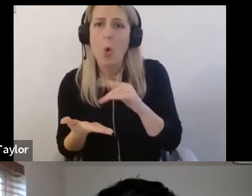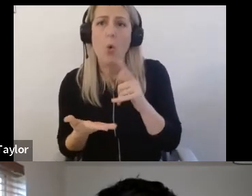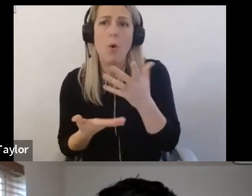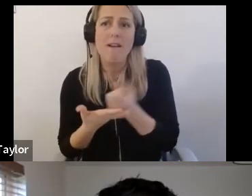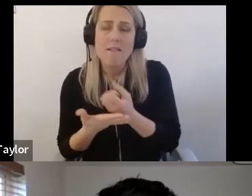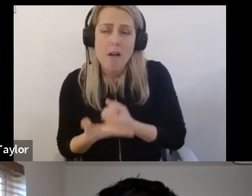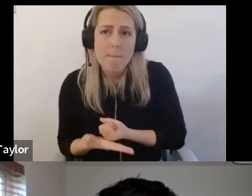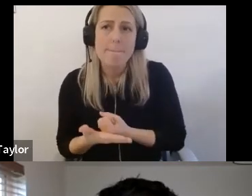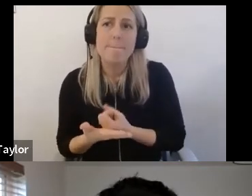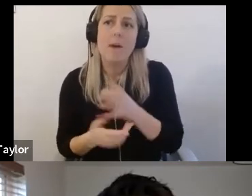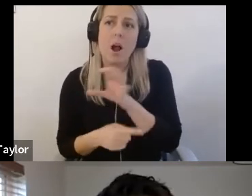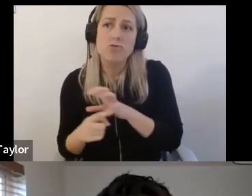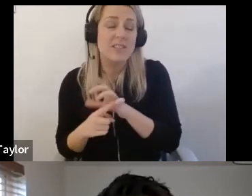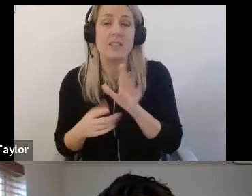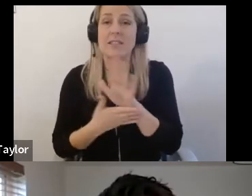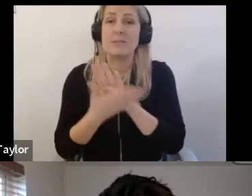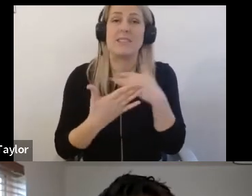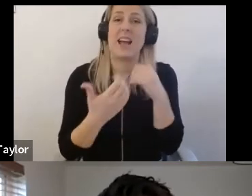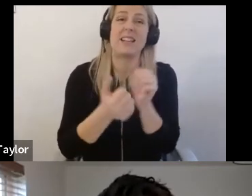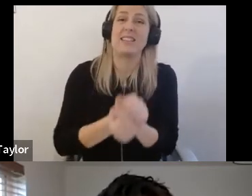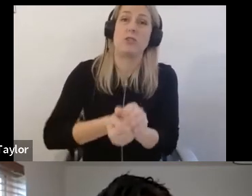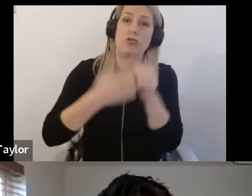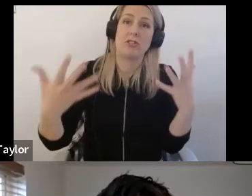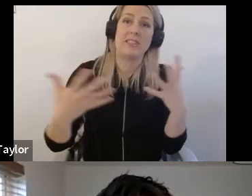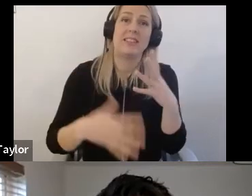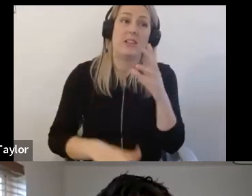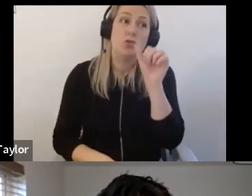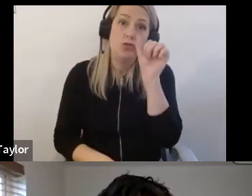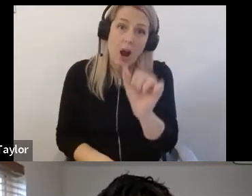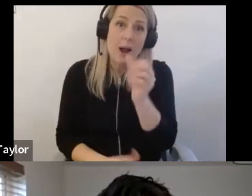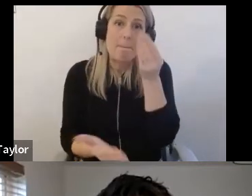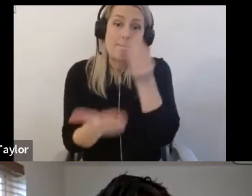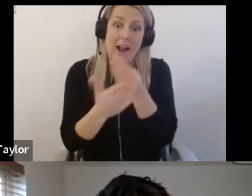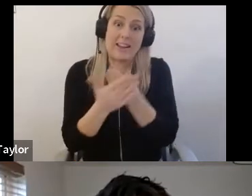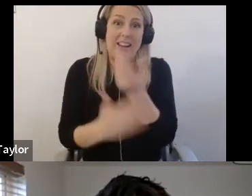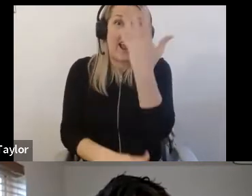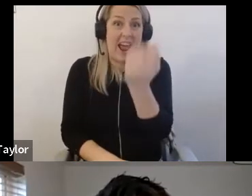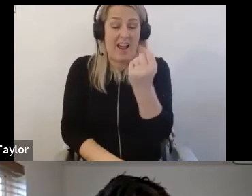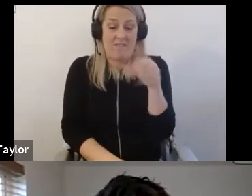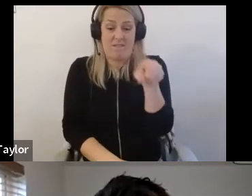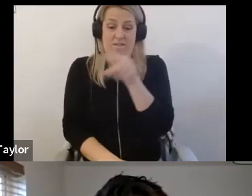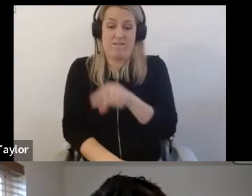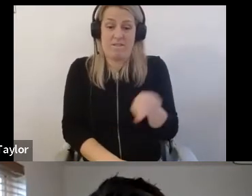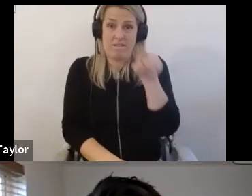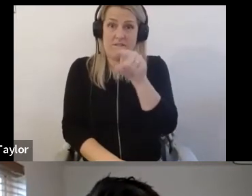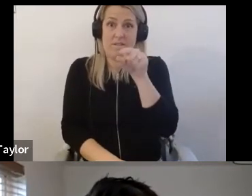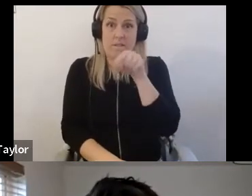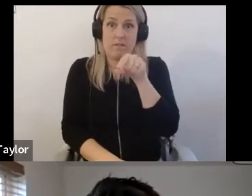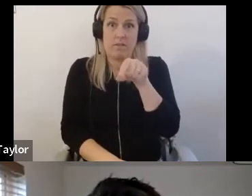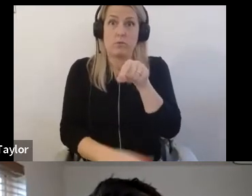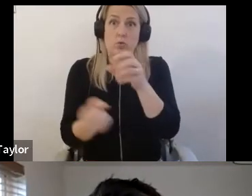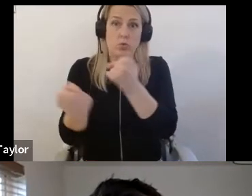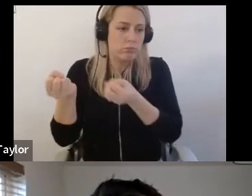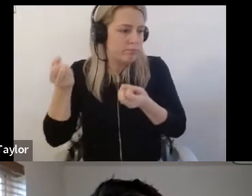that I disagree with Rick. I agree with you that the money is there to unlock the technology, but somehow the central infrastructure for the